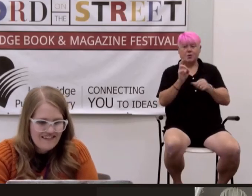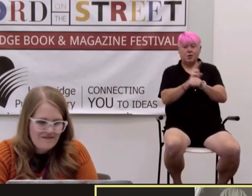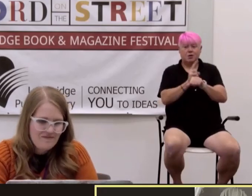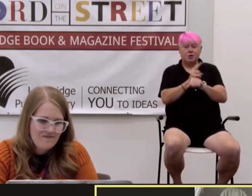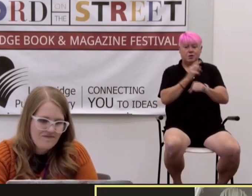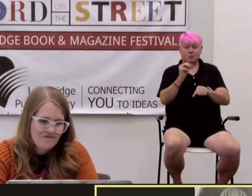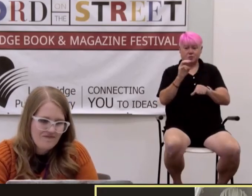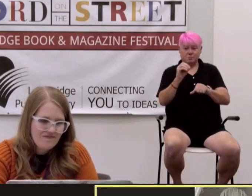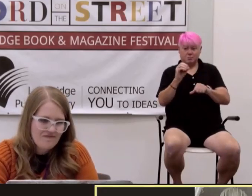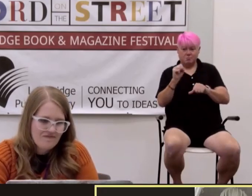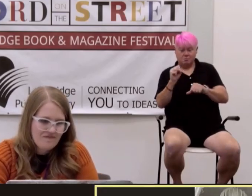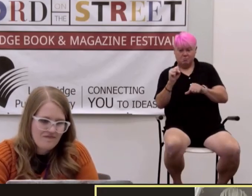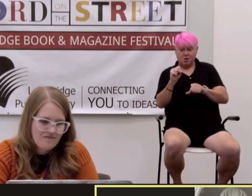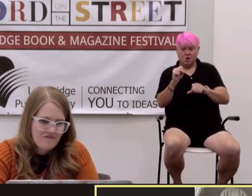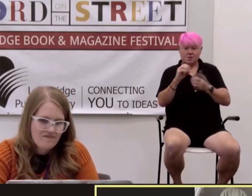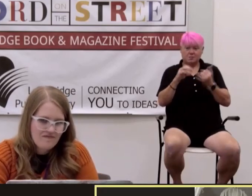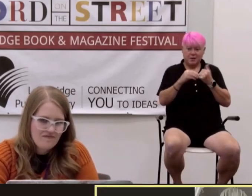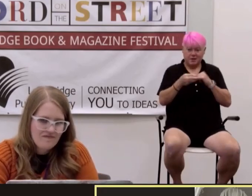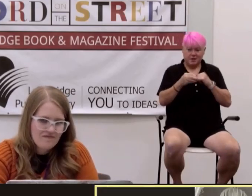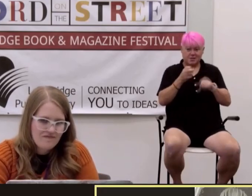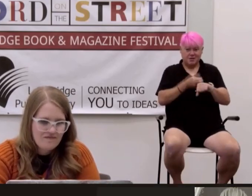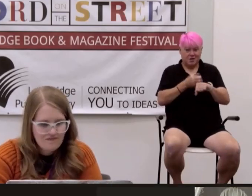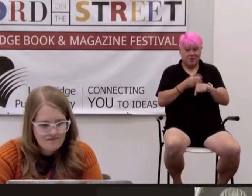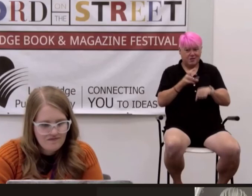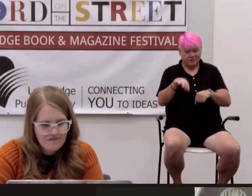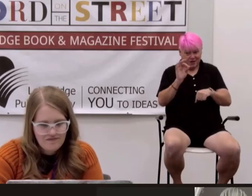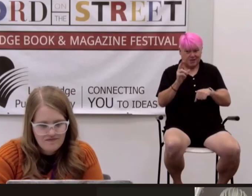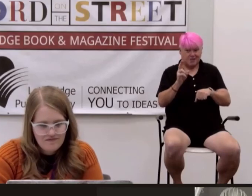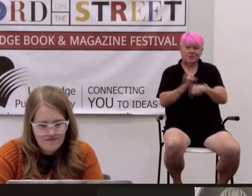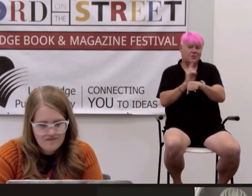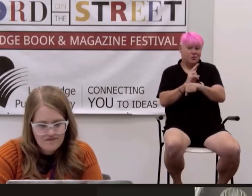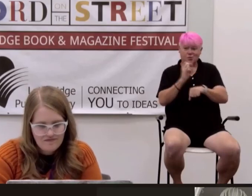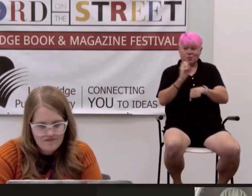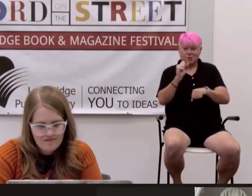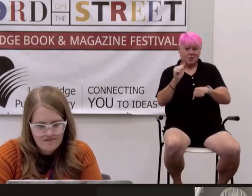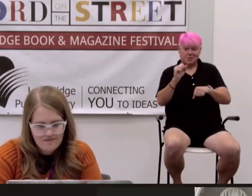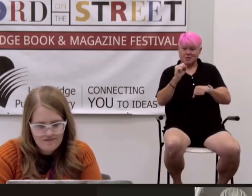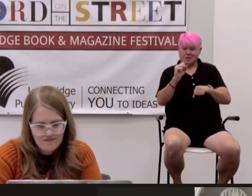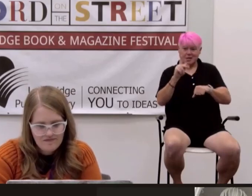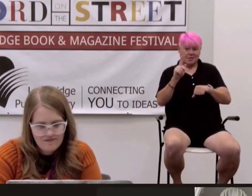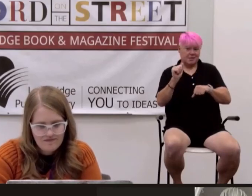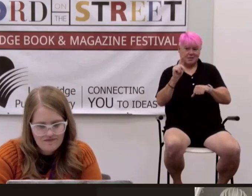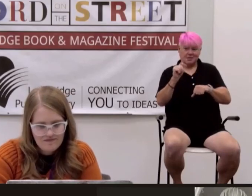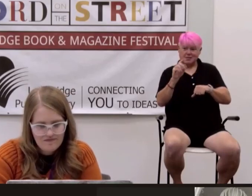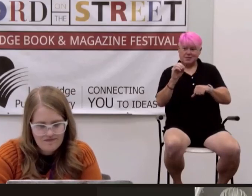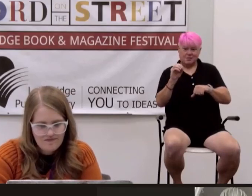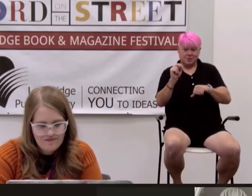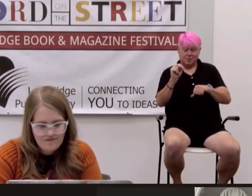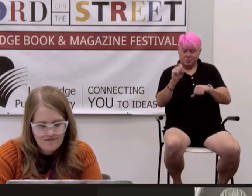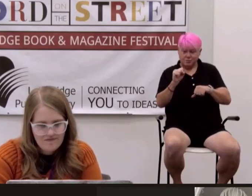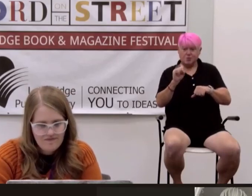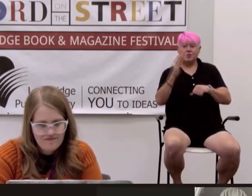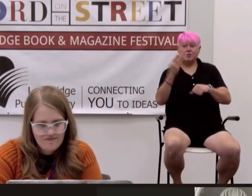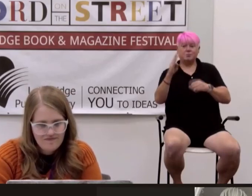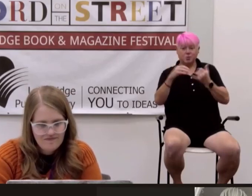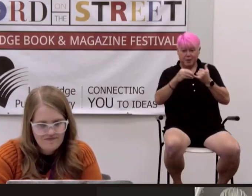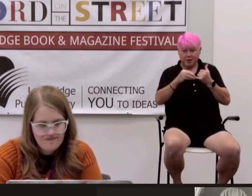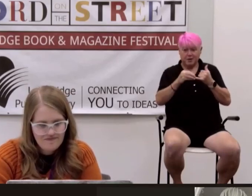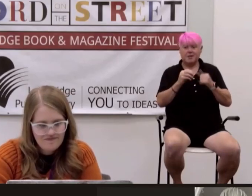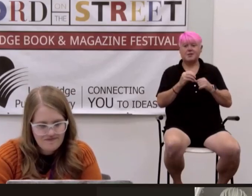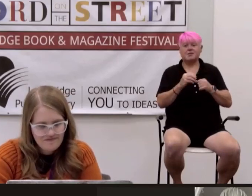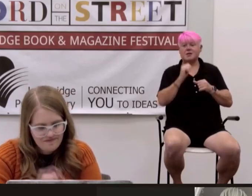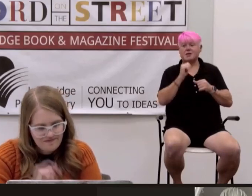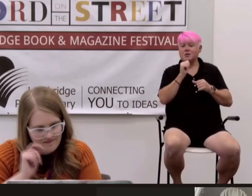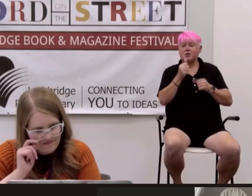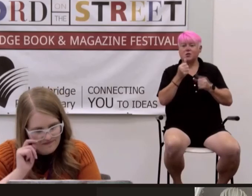a little bit difficult to find. So you can use Saskatoons, you can use blueberries. And, you know, don't let one